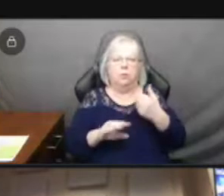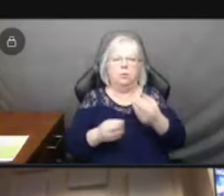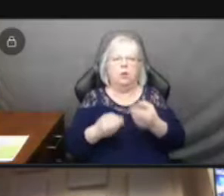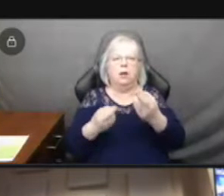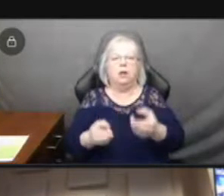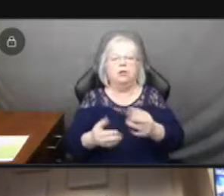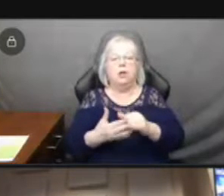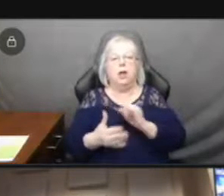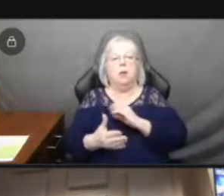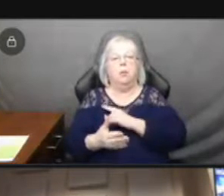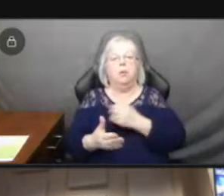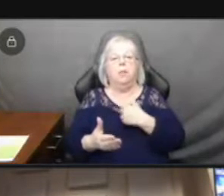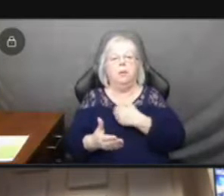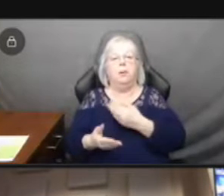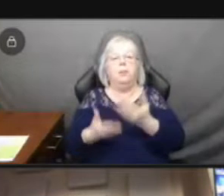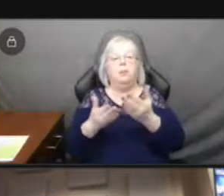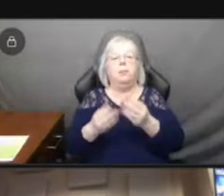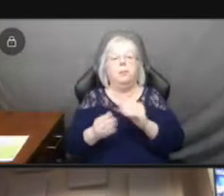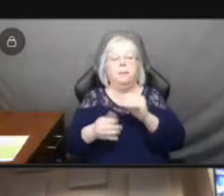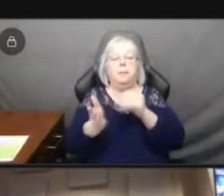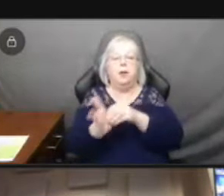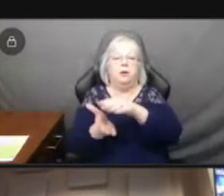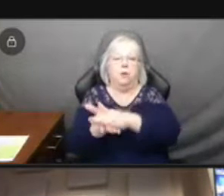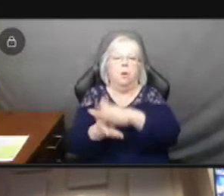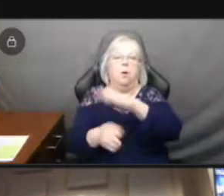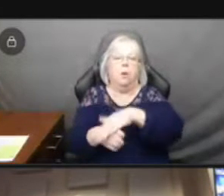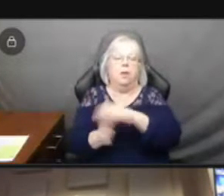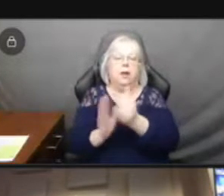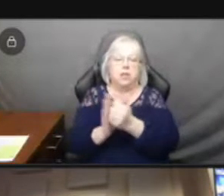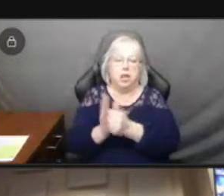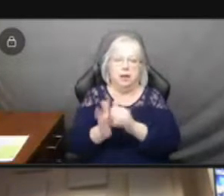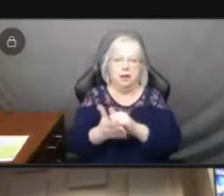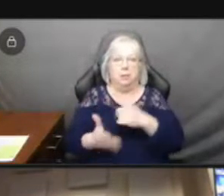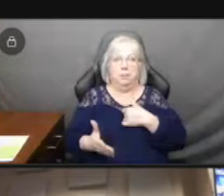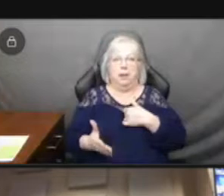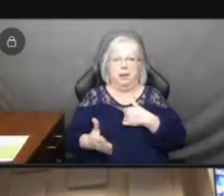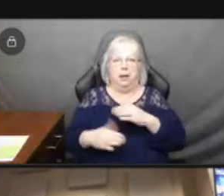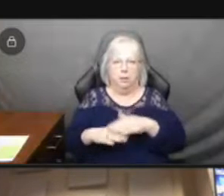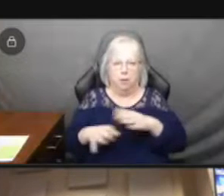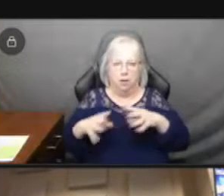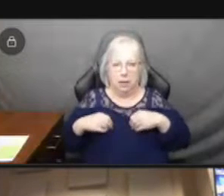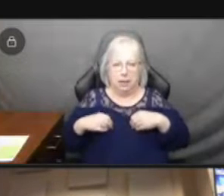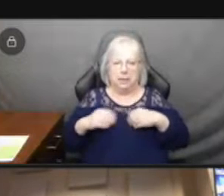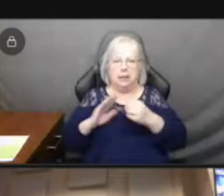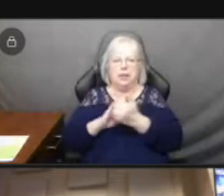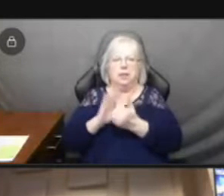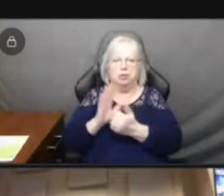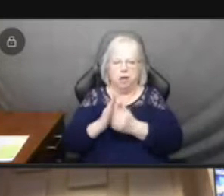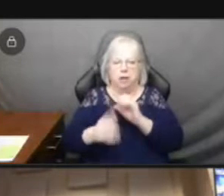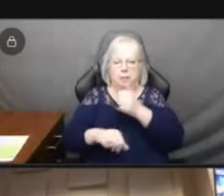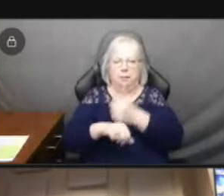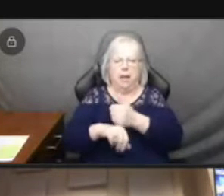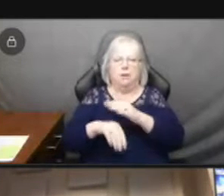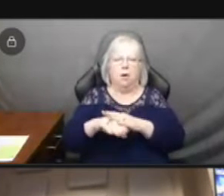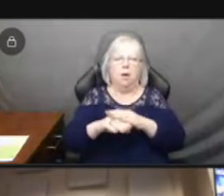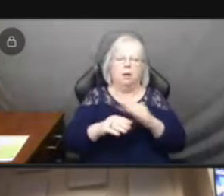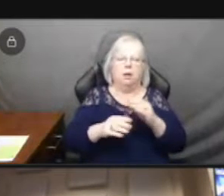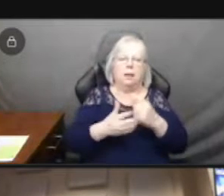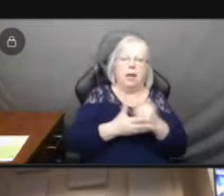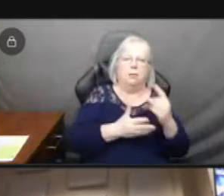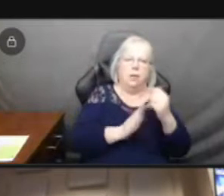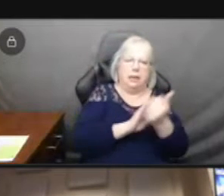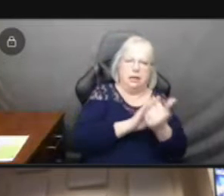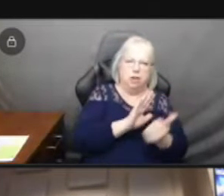board member, that board member being me, and then it was on the consent agenda based on the agenda last week.